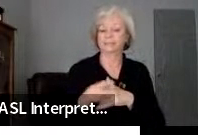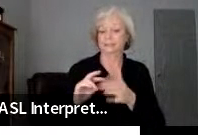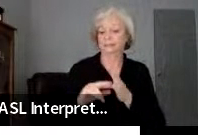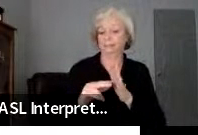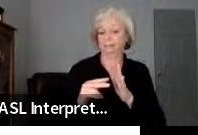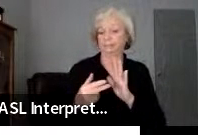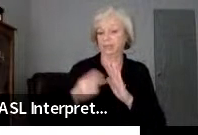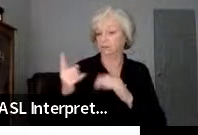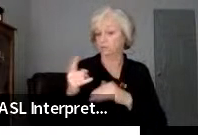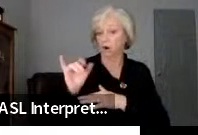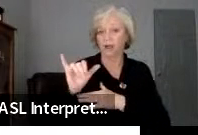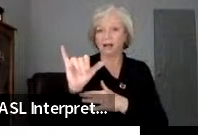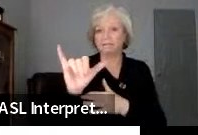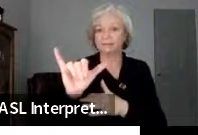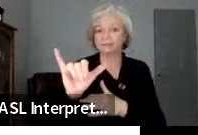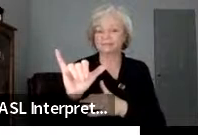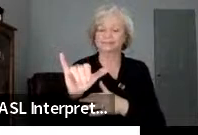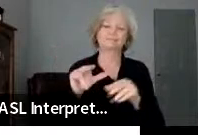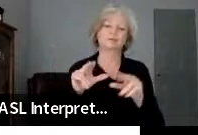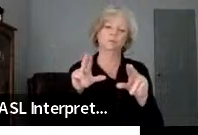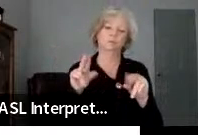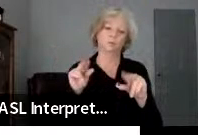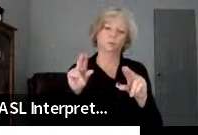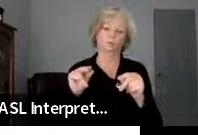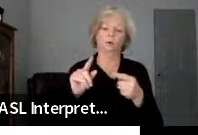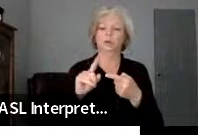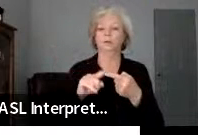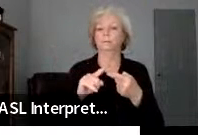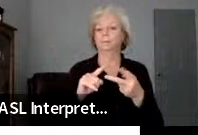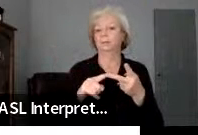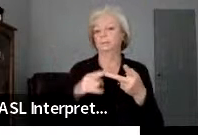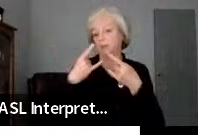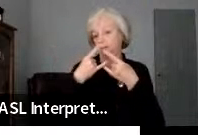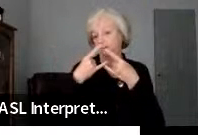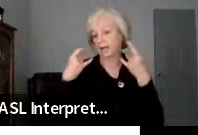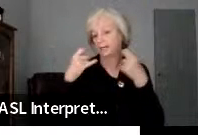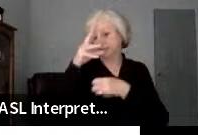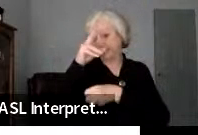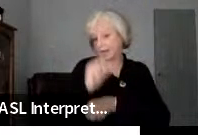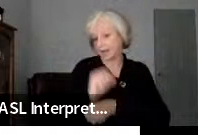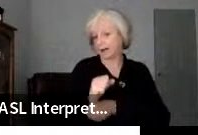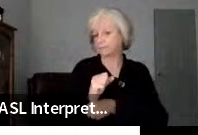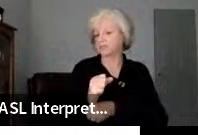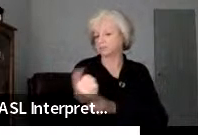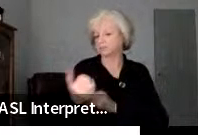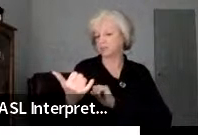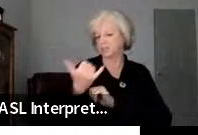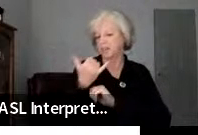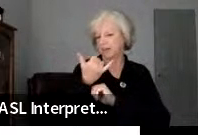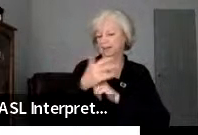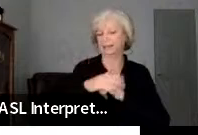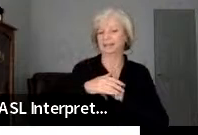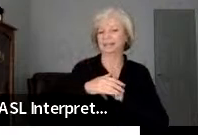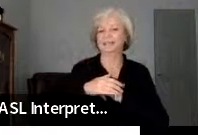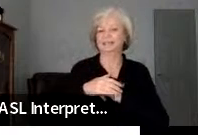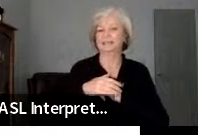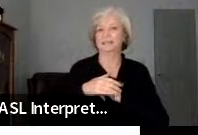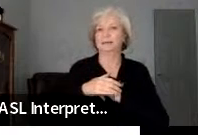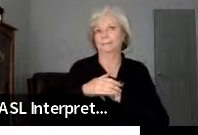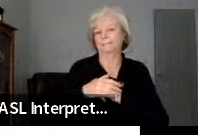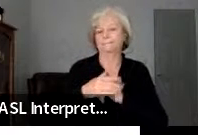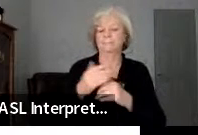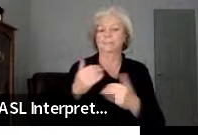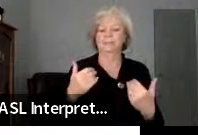us forever. But maybe some of the masking habits will stay with us. I think one thing that's really characterized, I've got a chance